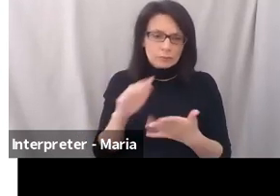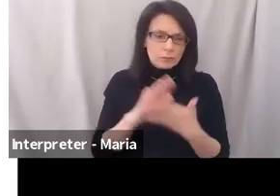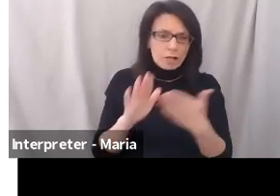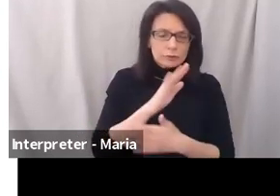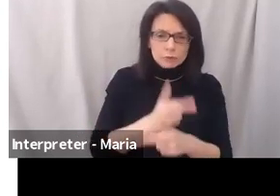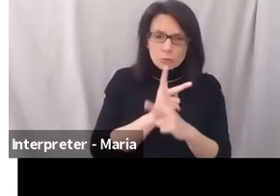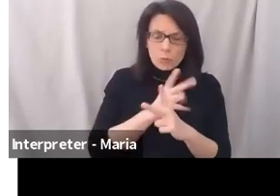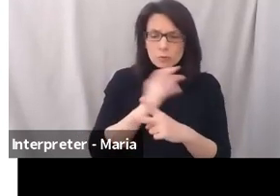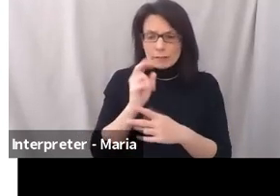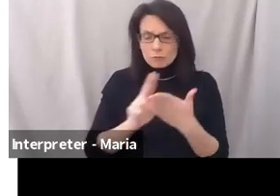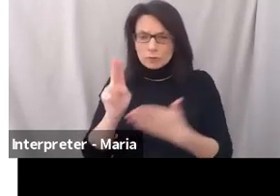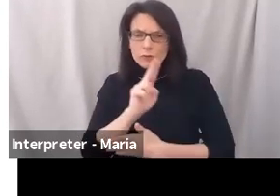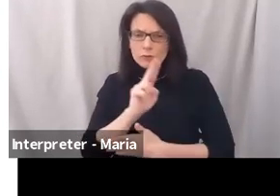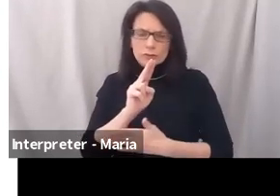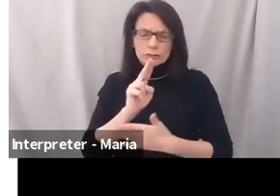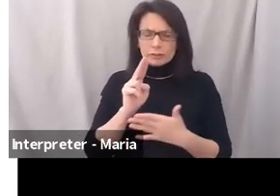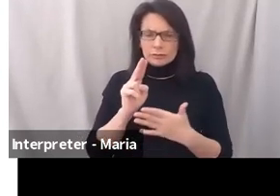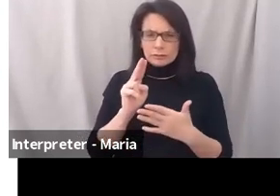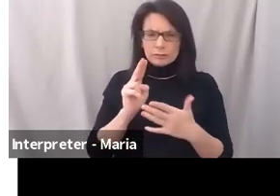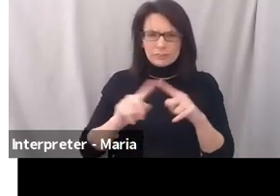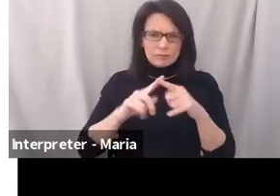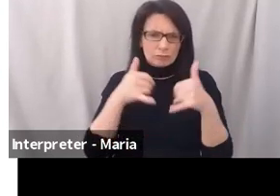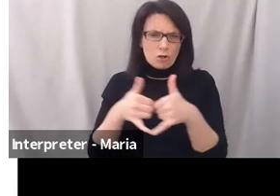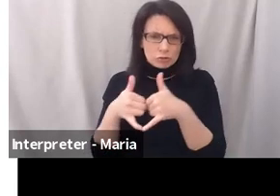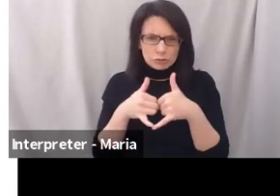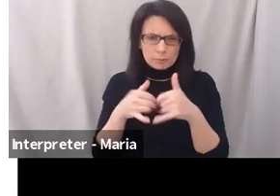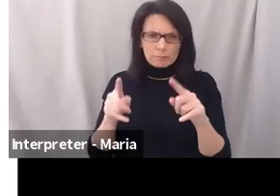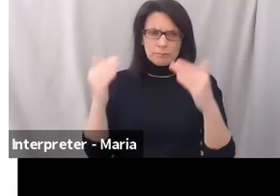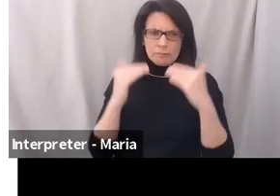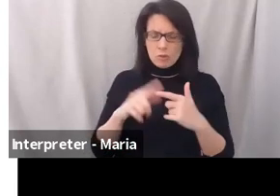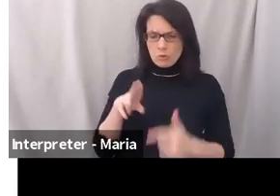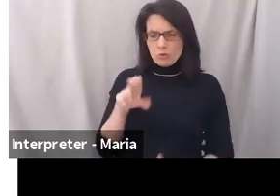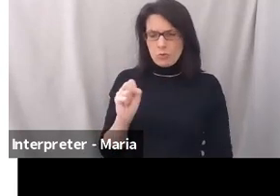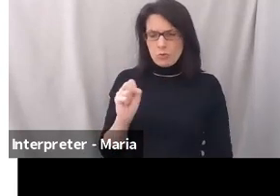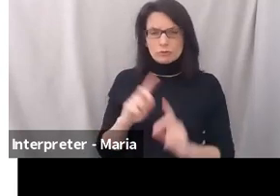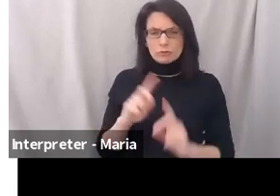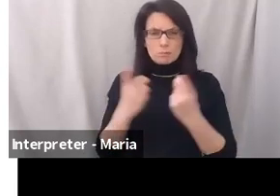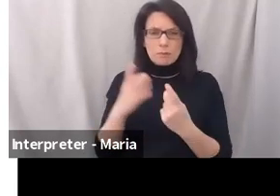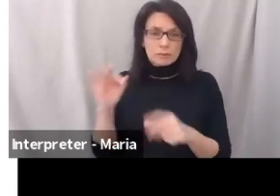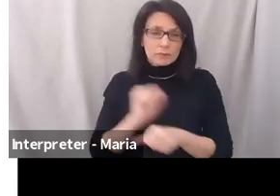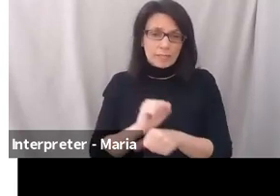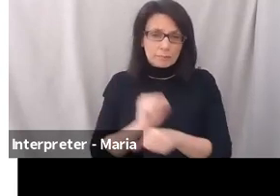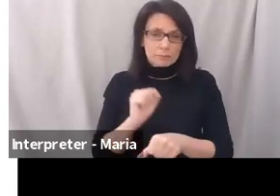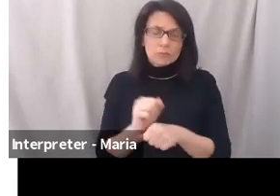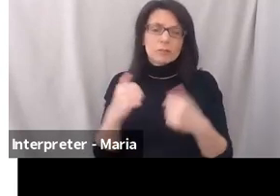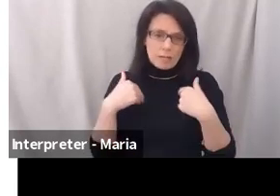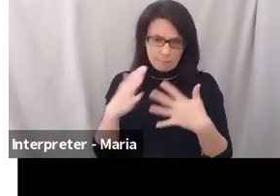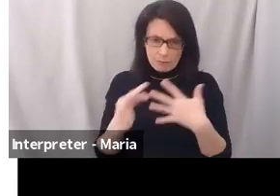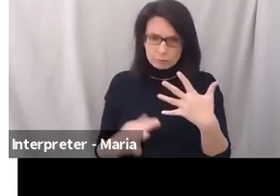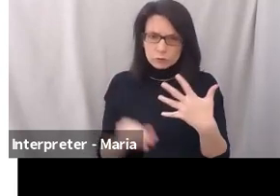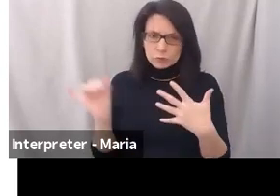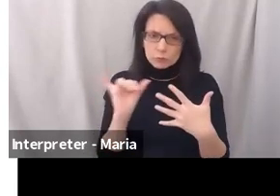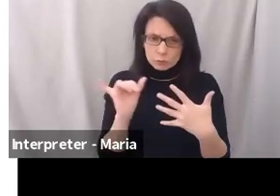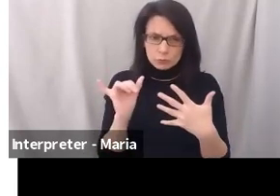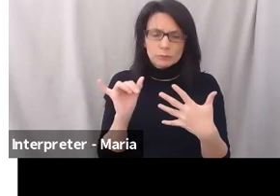and universities, and there's also U.S. Department of Labor. And you can go